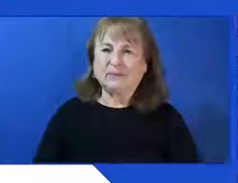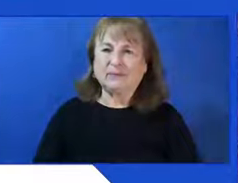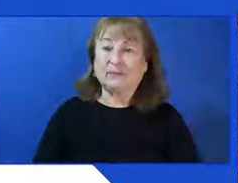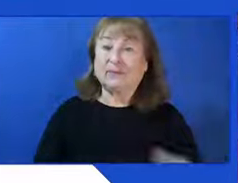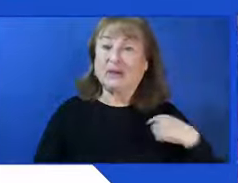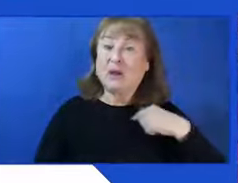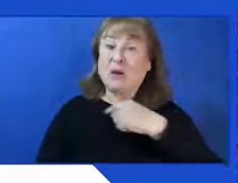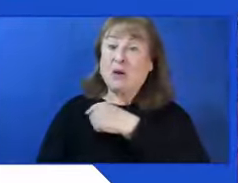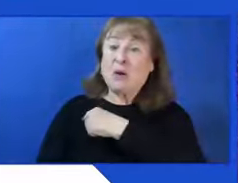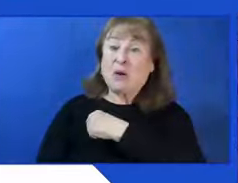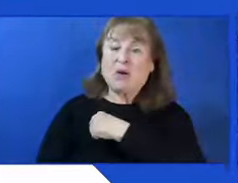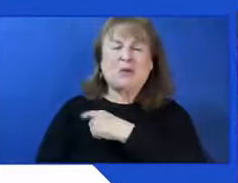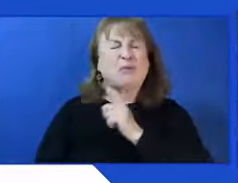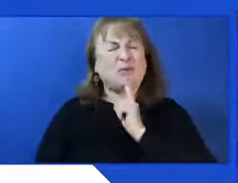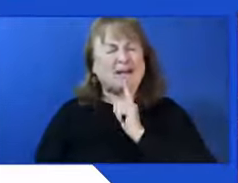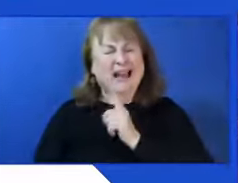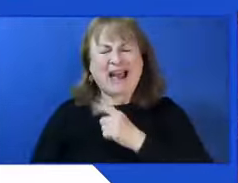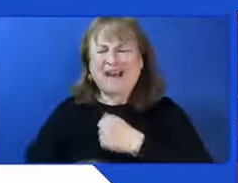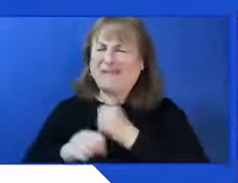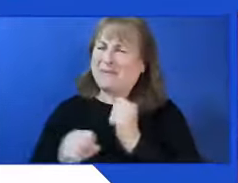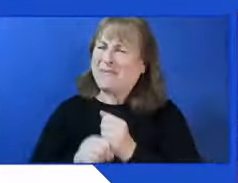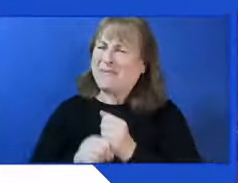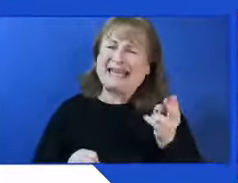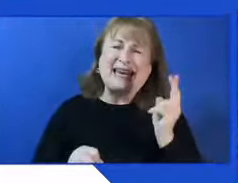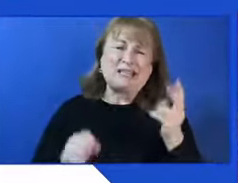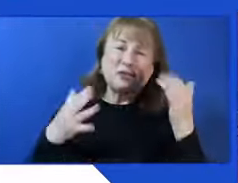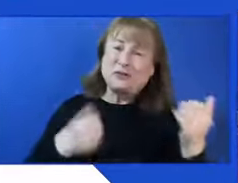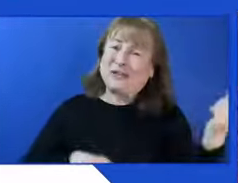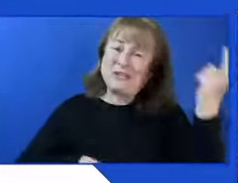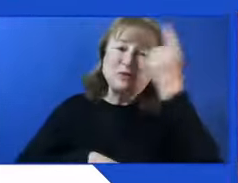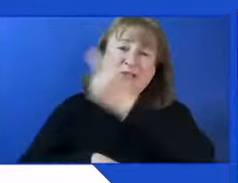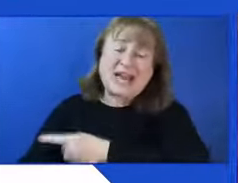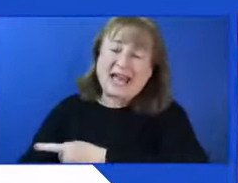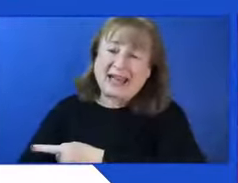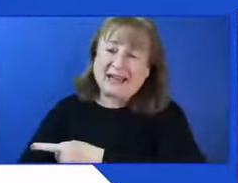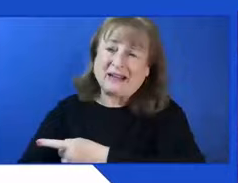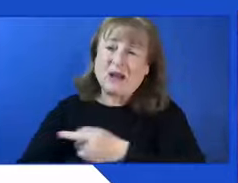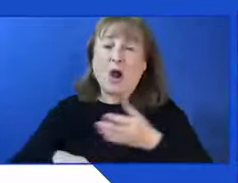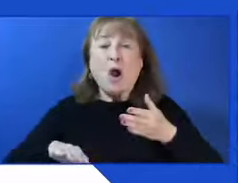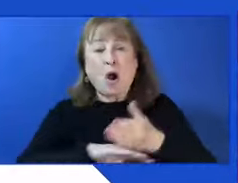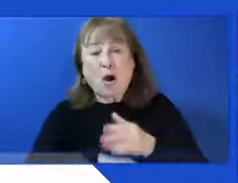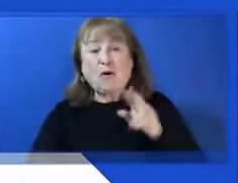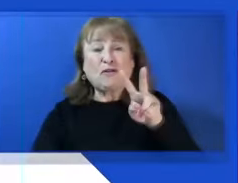We have indeed made history today, with over